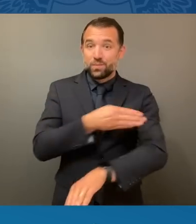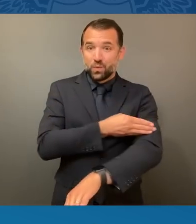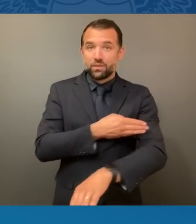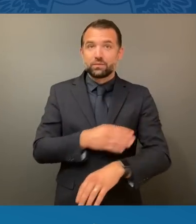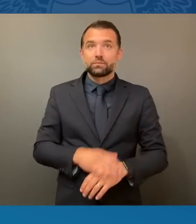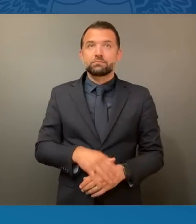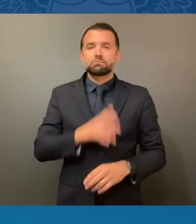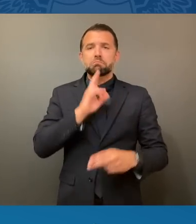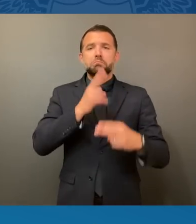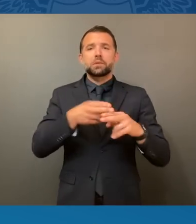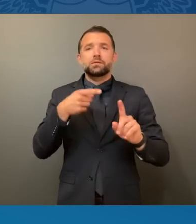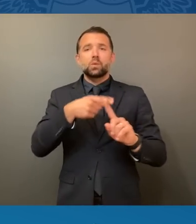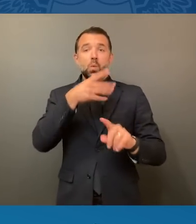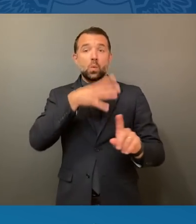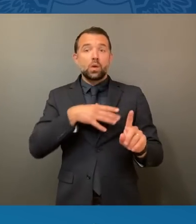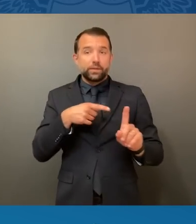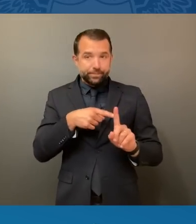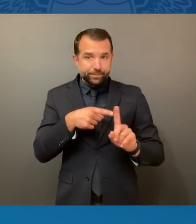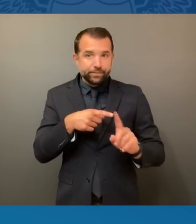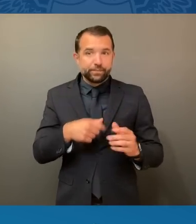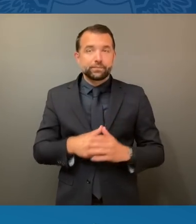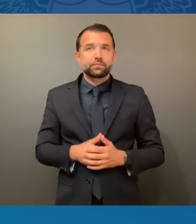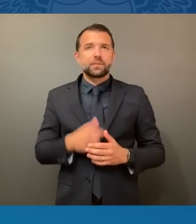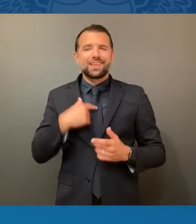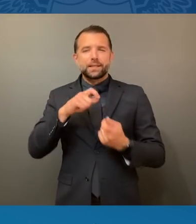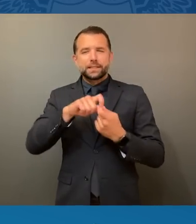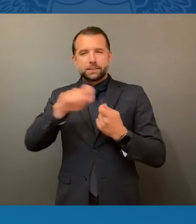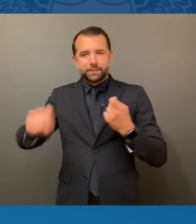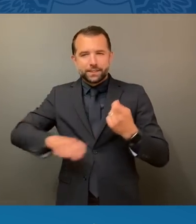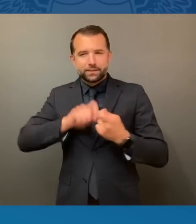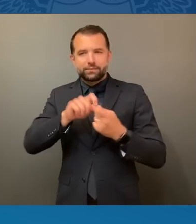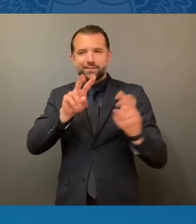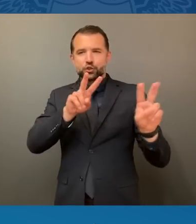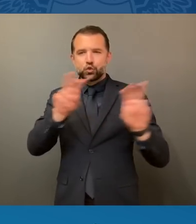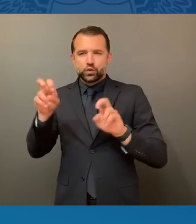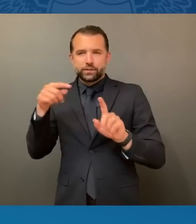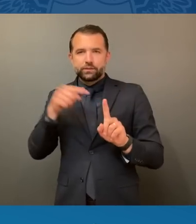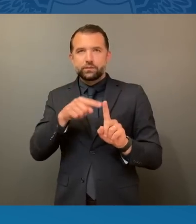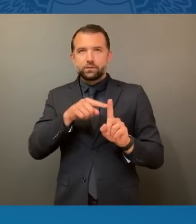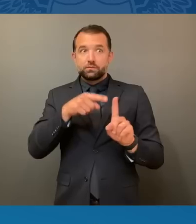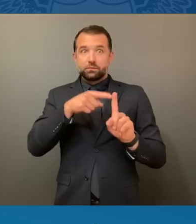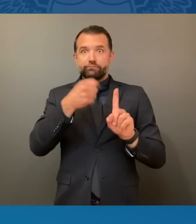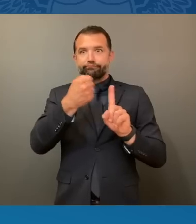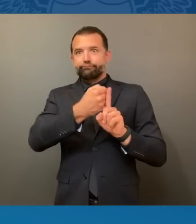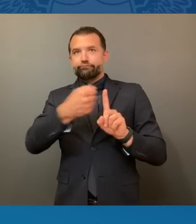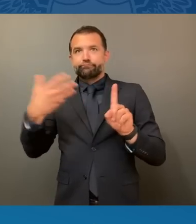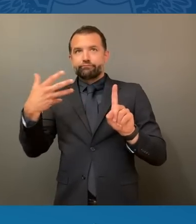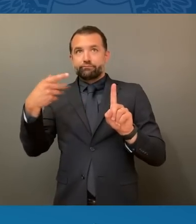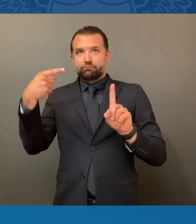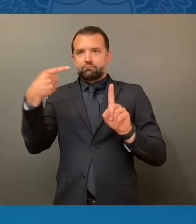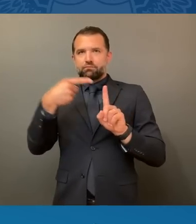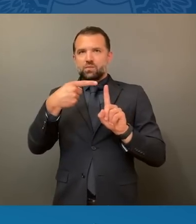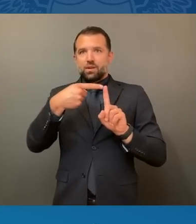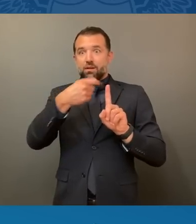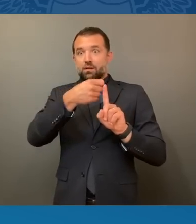about a specific issue that is a subset of this, which is the issue of postpartum care.